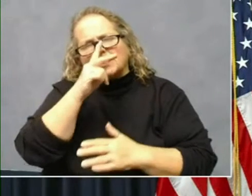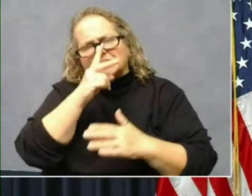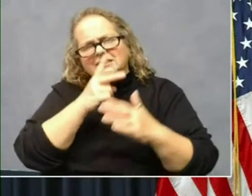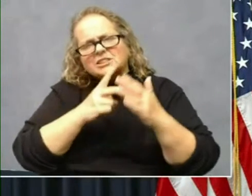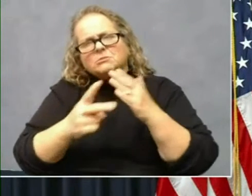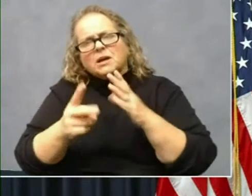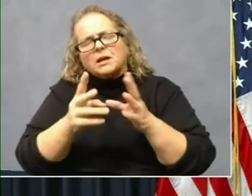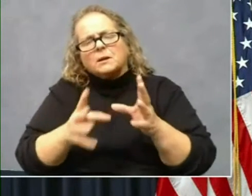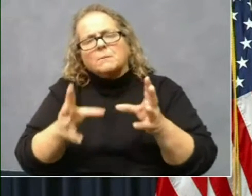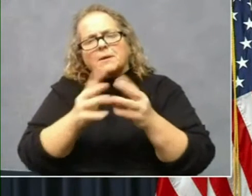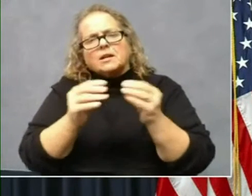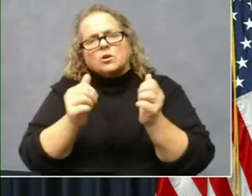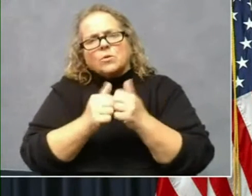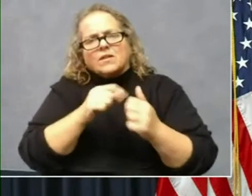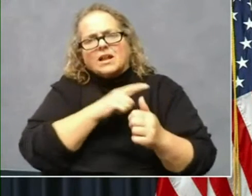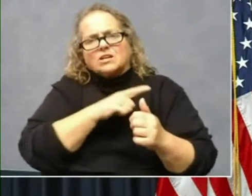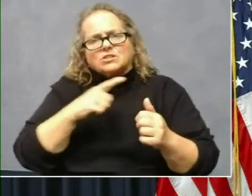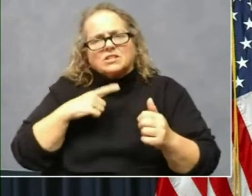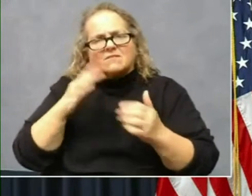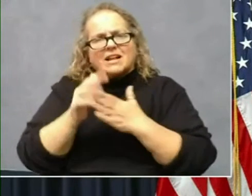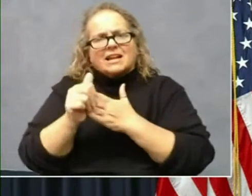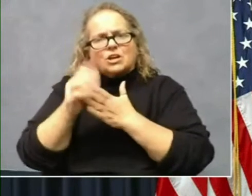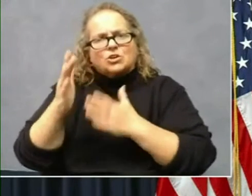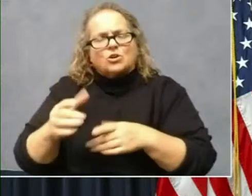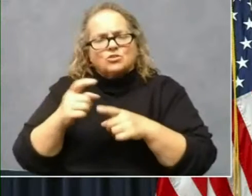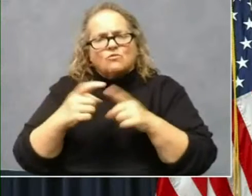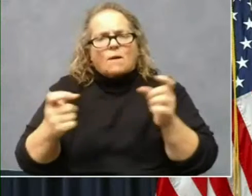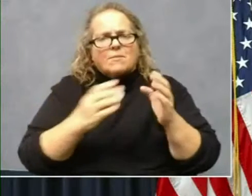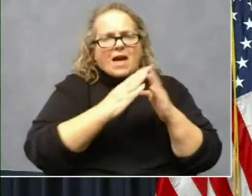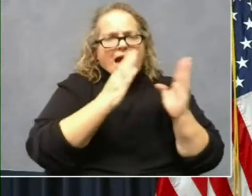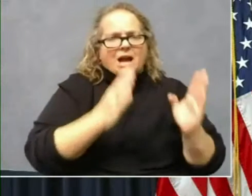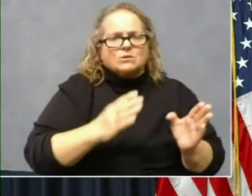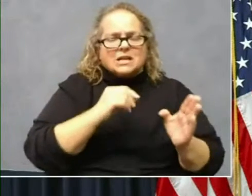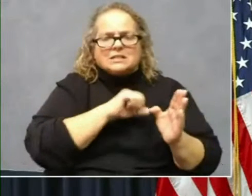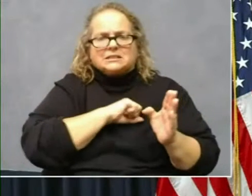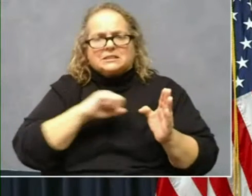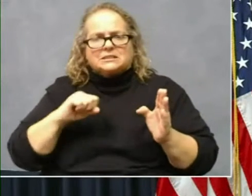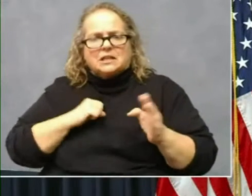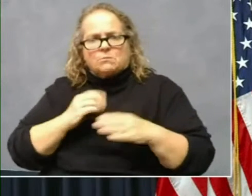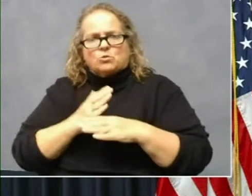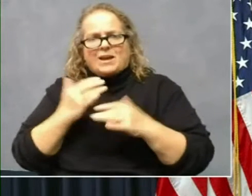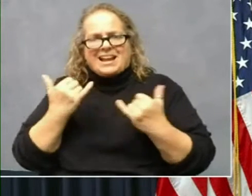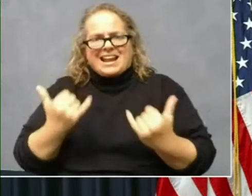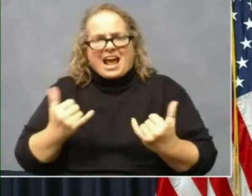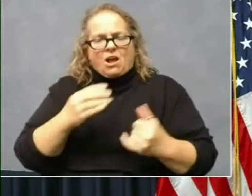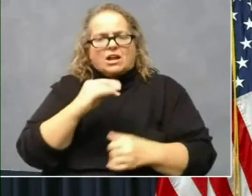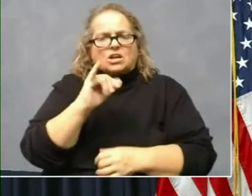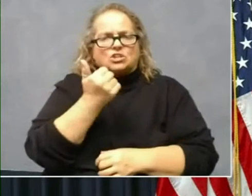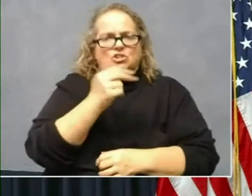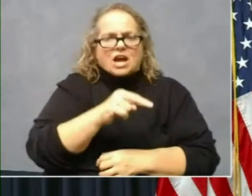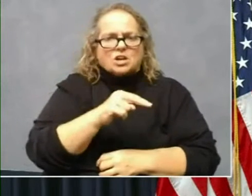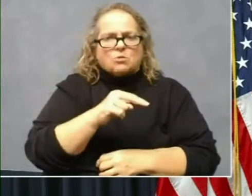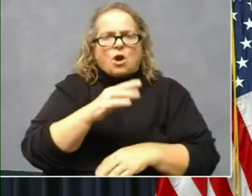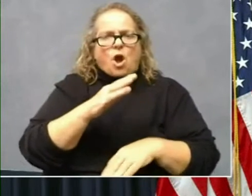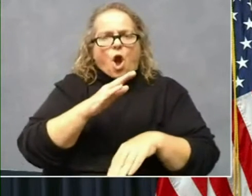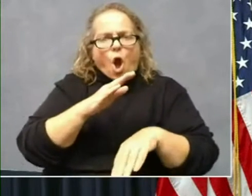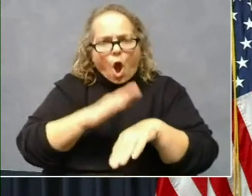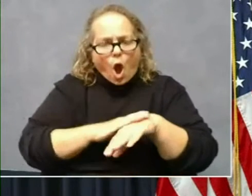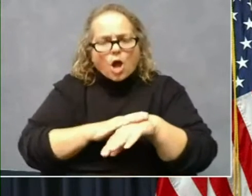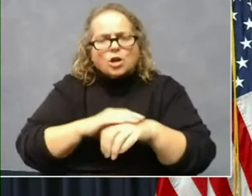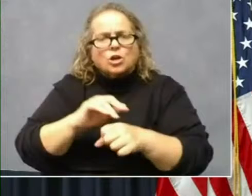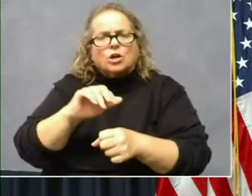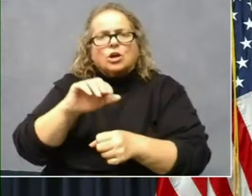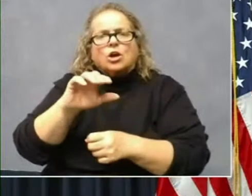from the House and Senate between now and January on coronavirus or any other issues that might come up